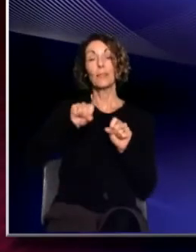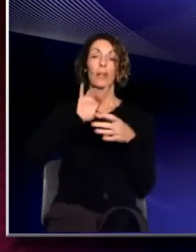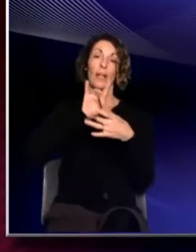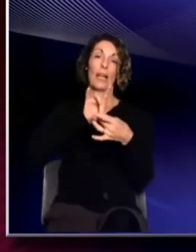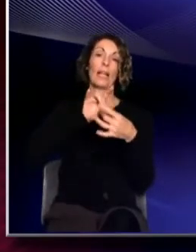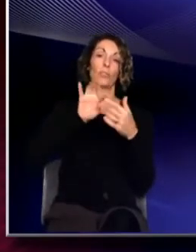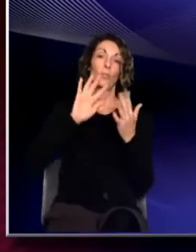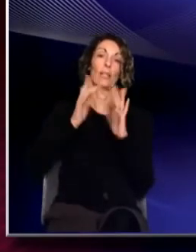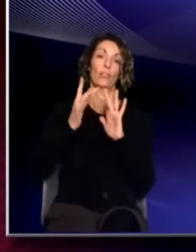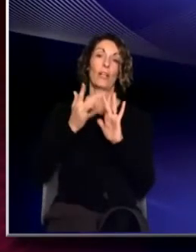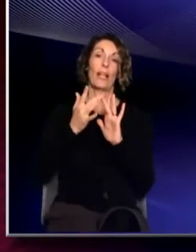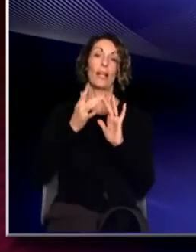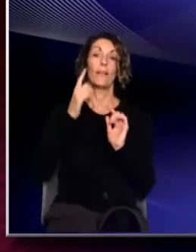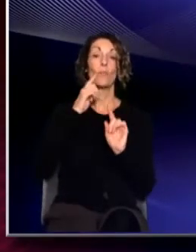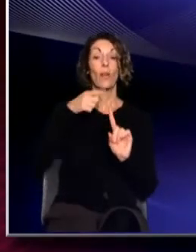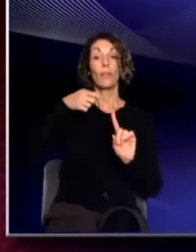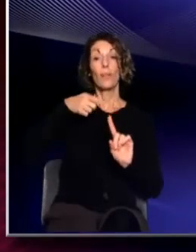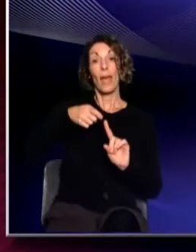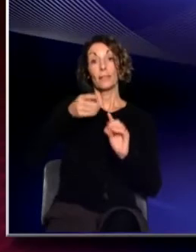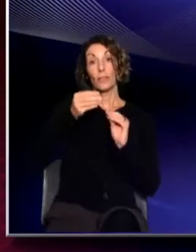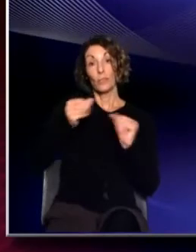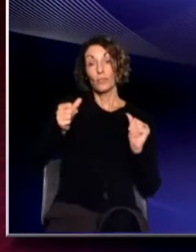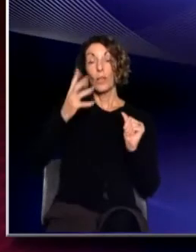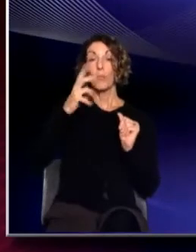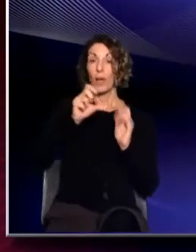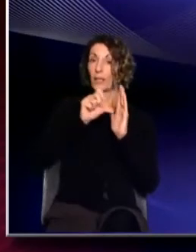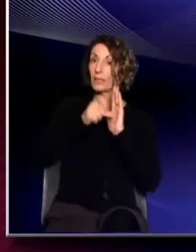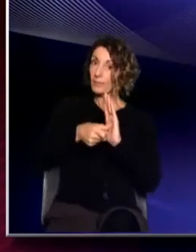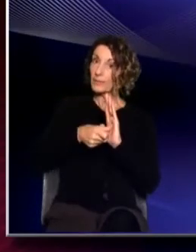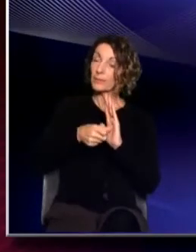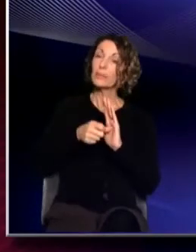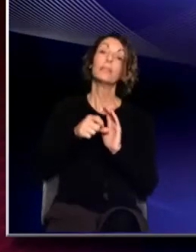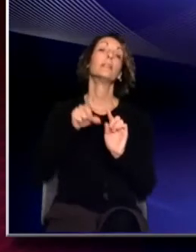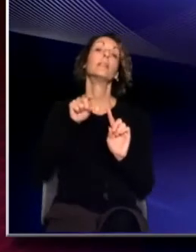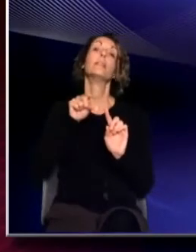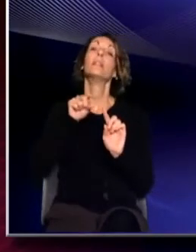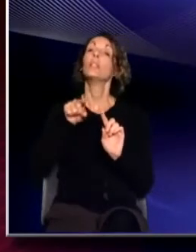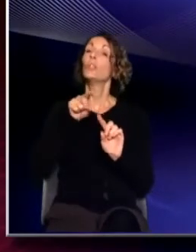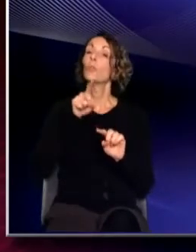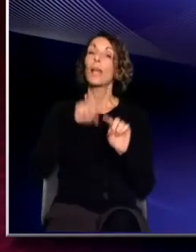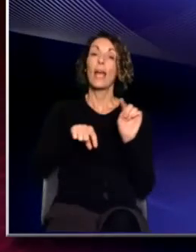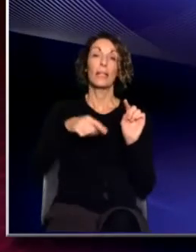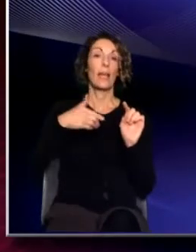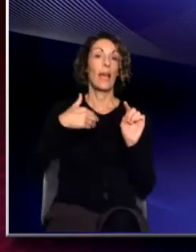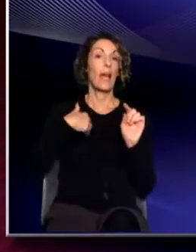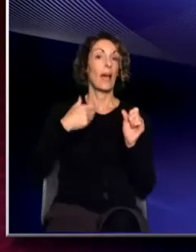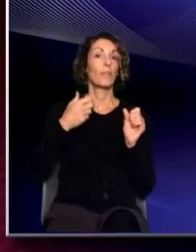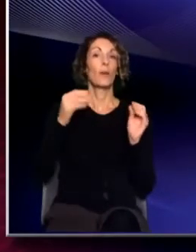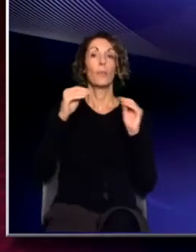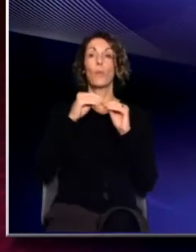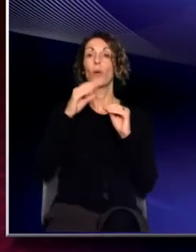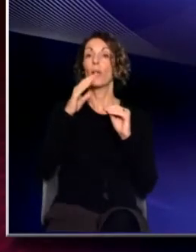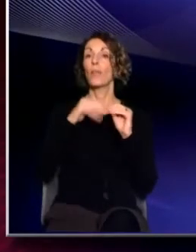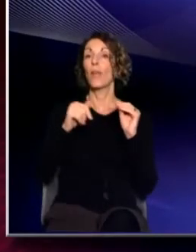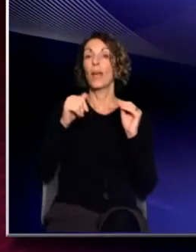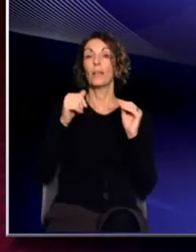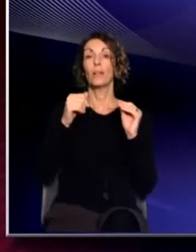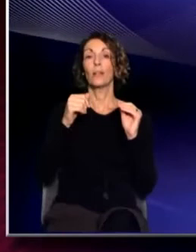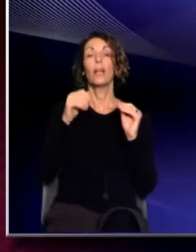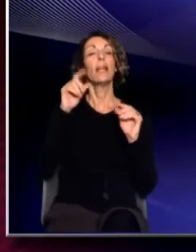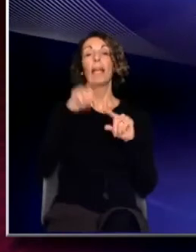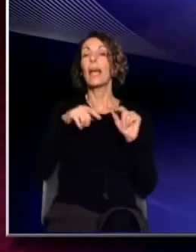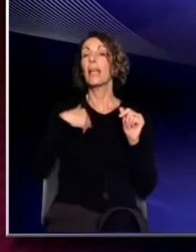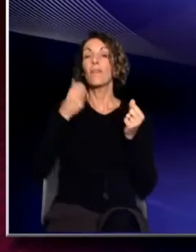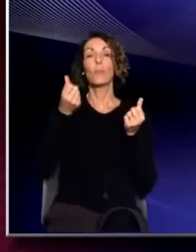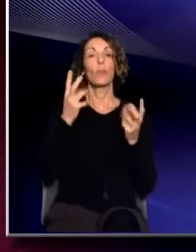this particular solution, I want to point out though, you can't have multiple people Skyping from several locations. They